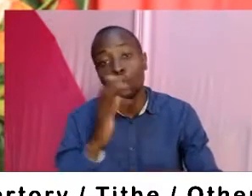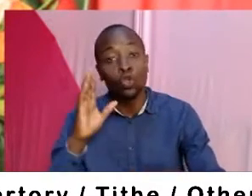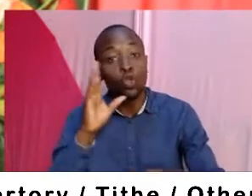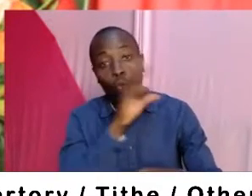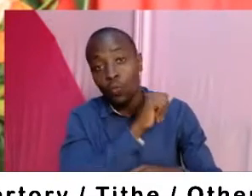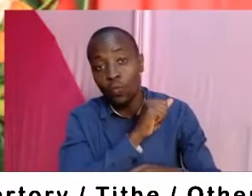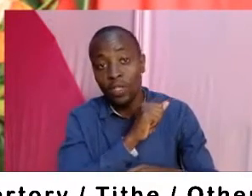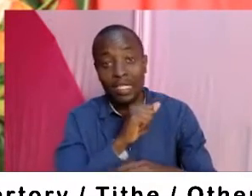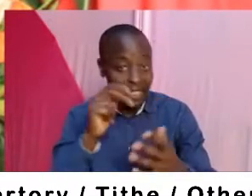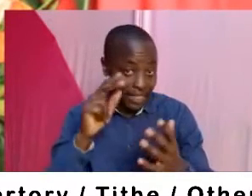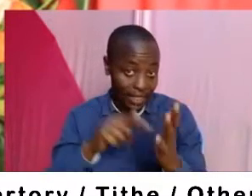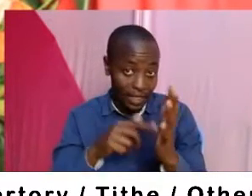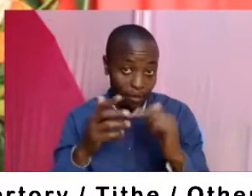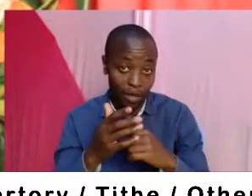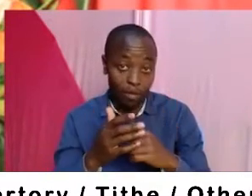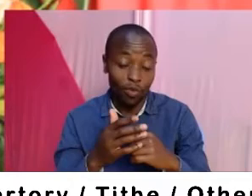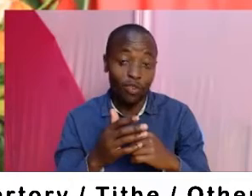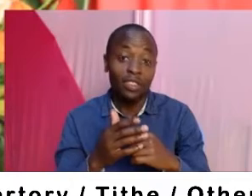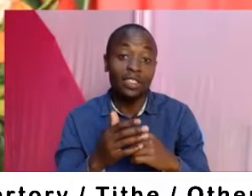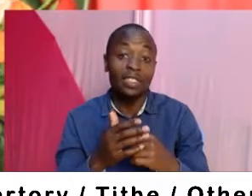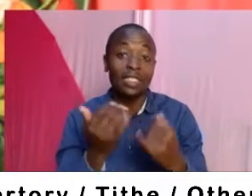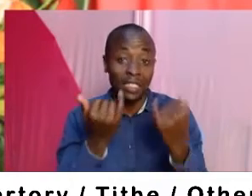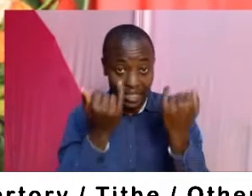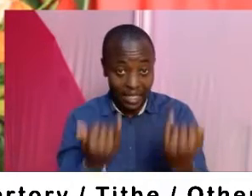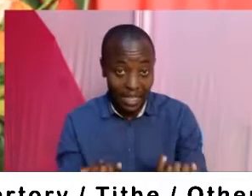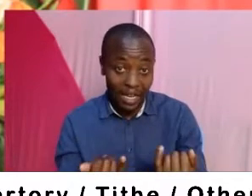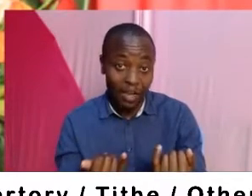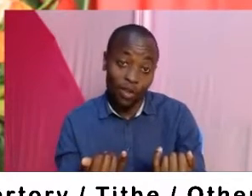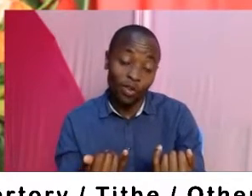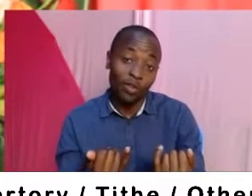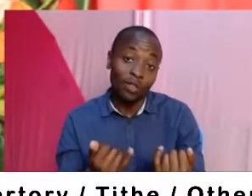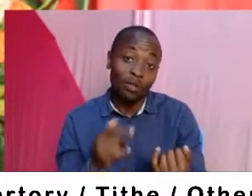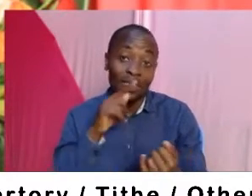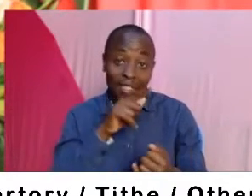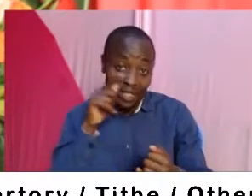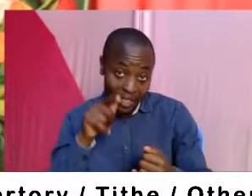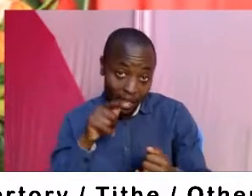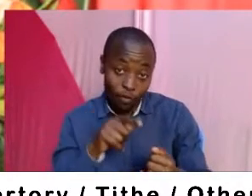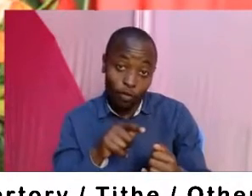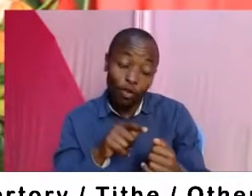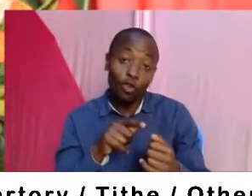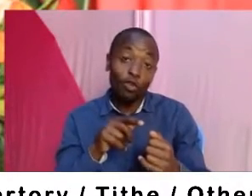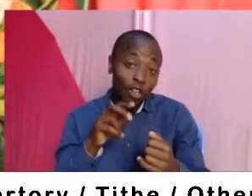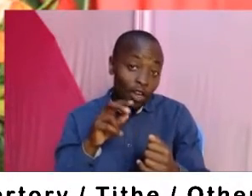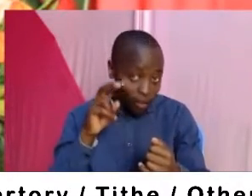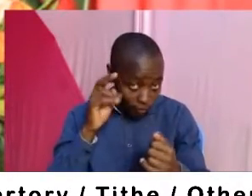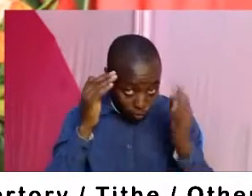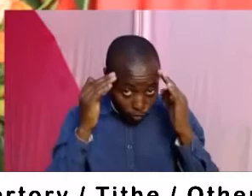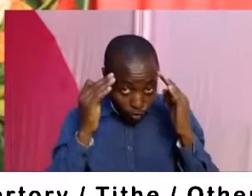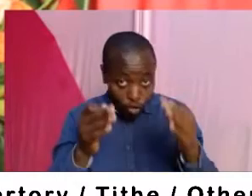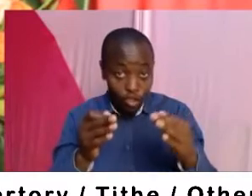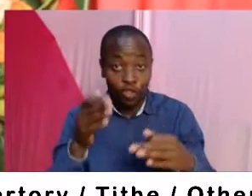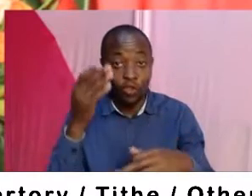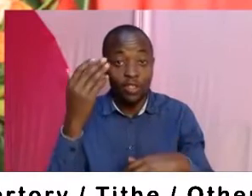and it is therefore. And when you hear the word therefore, you have to refer to something that was said previously.